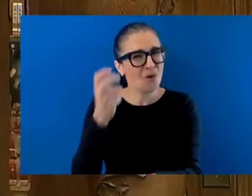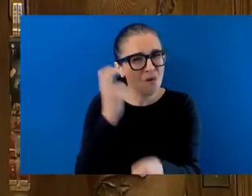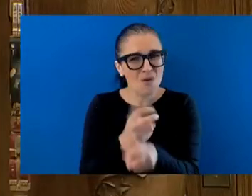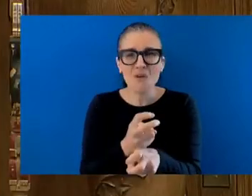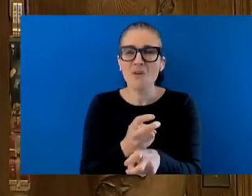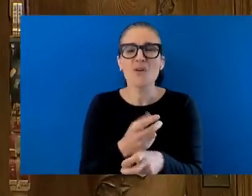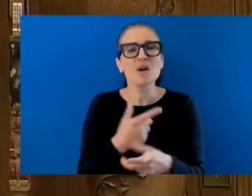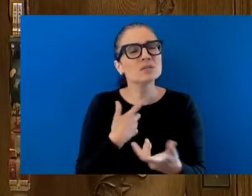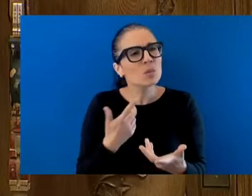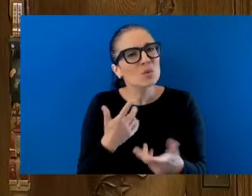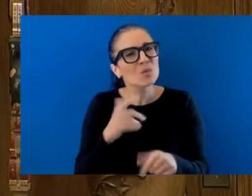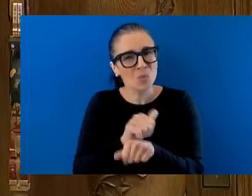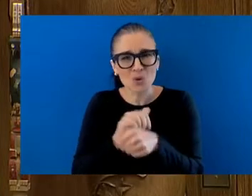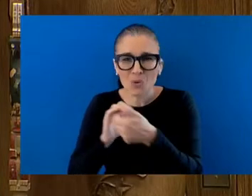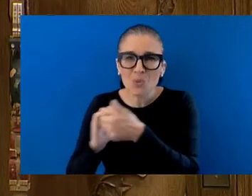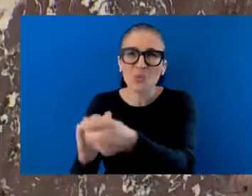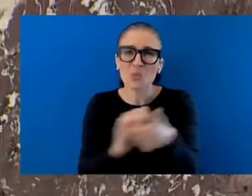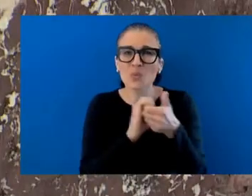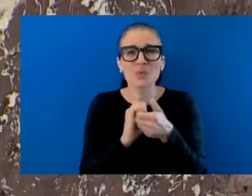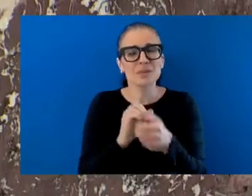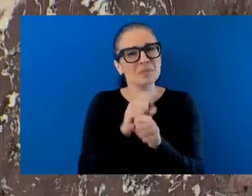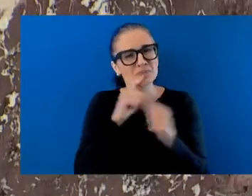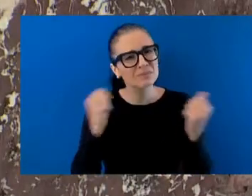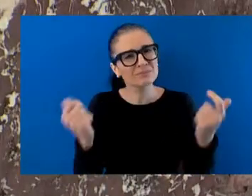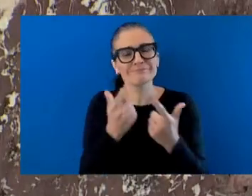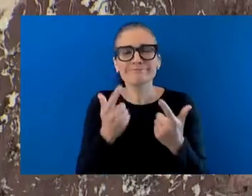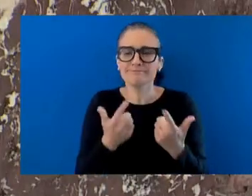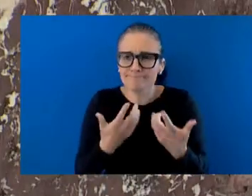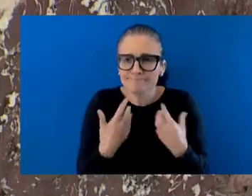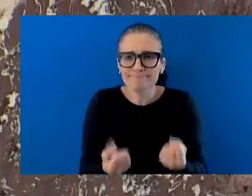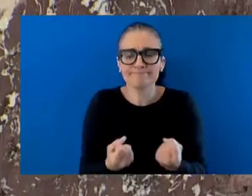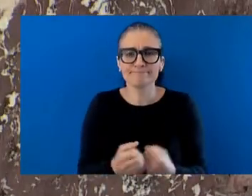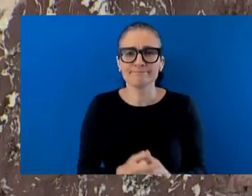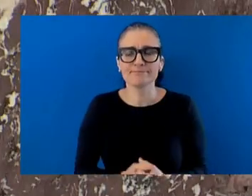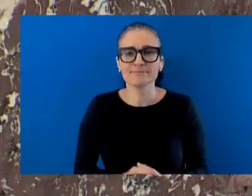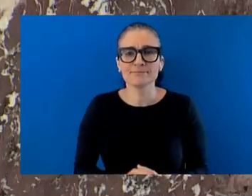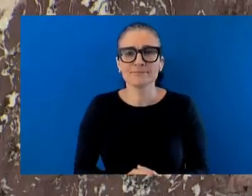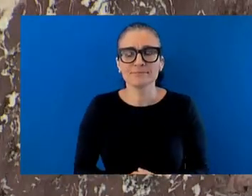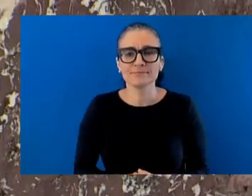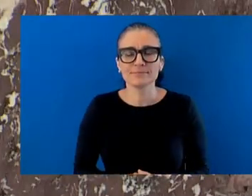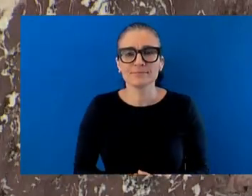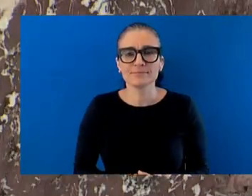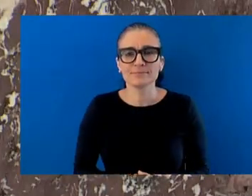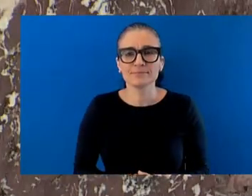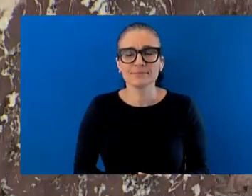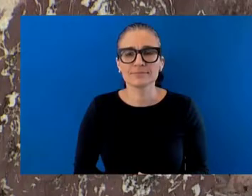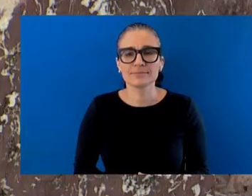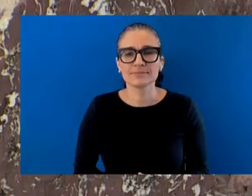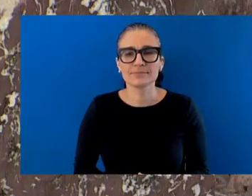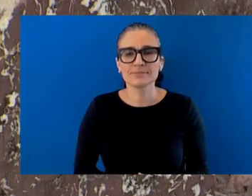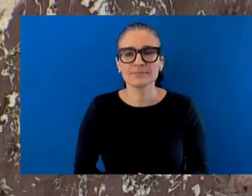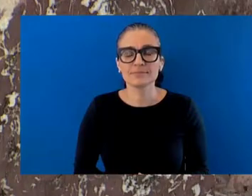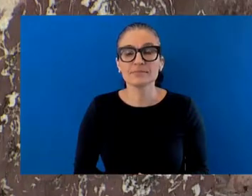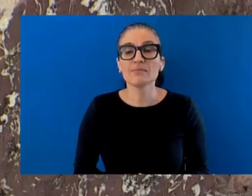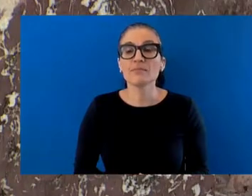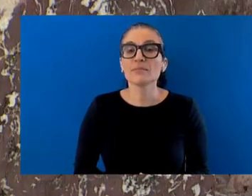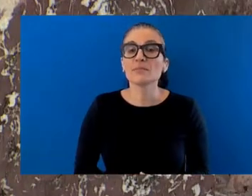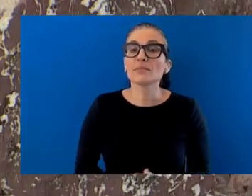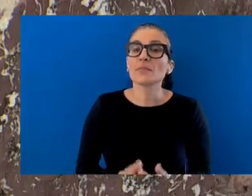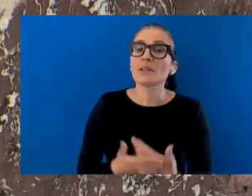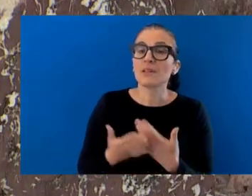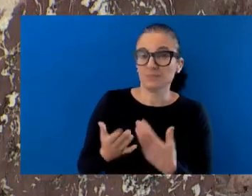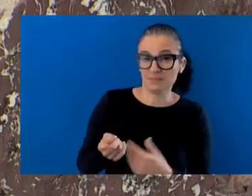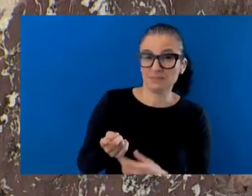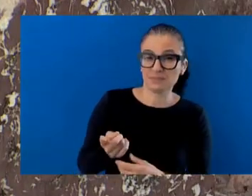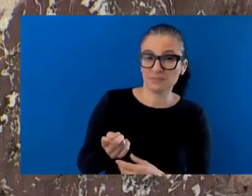Member supplemental. Thank you, Honourable Speaker. The leaked memo couldn't have been more clear that this government